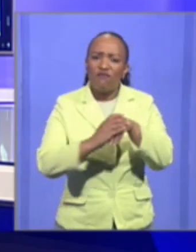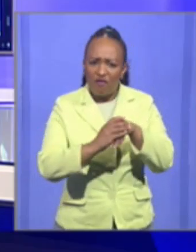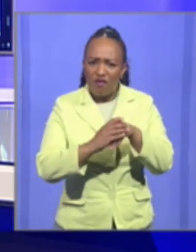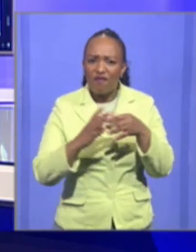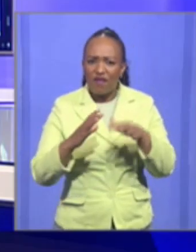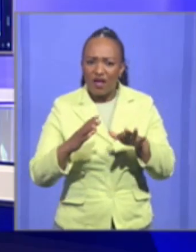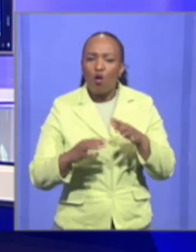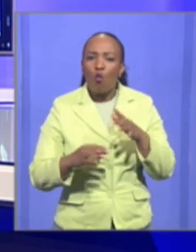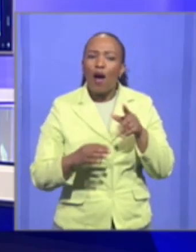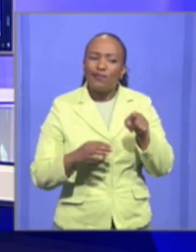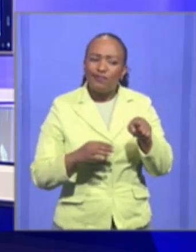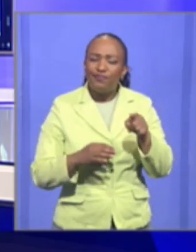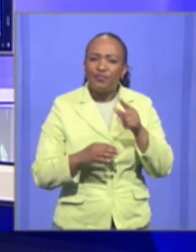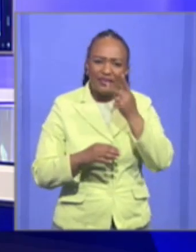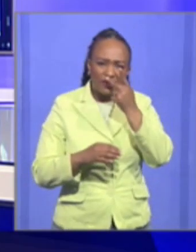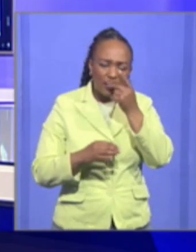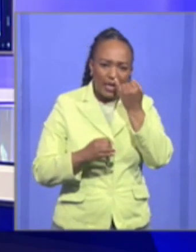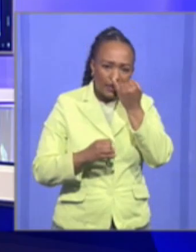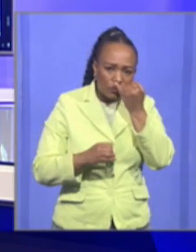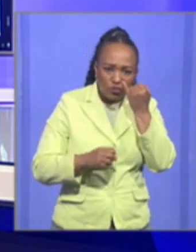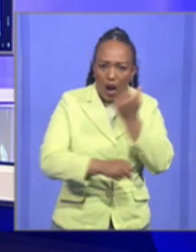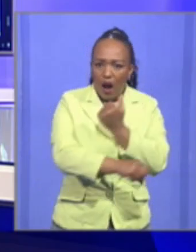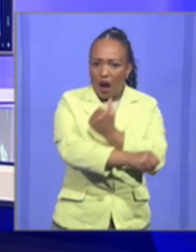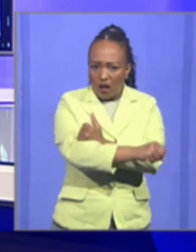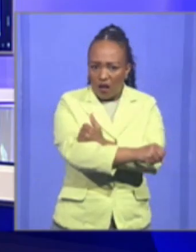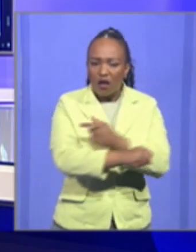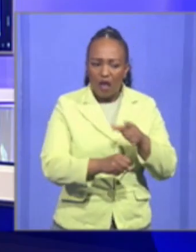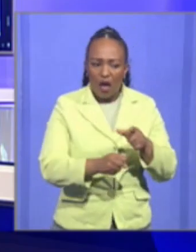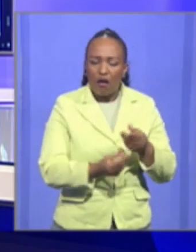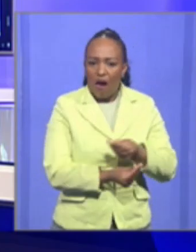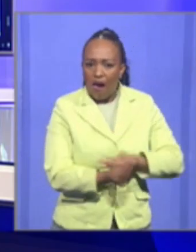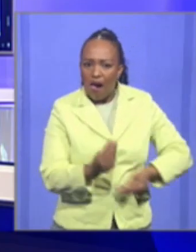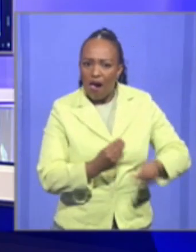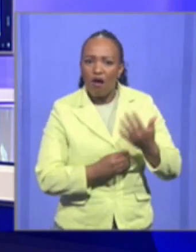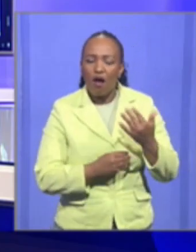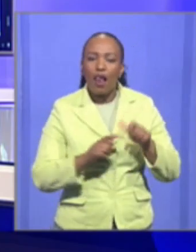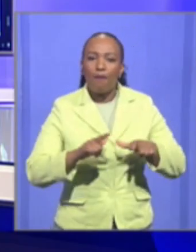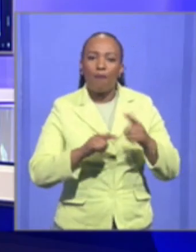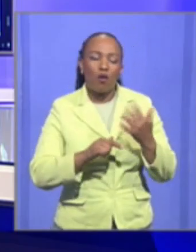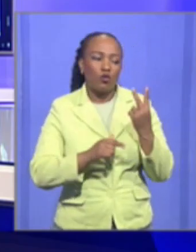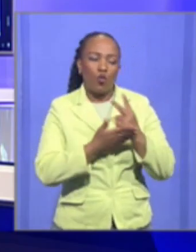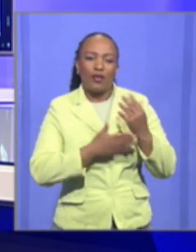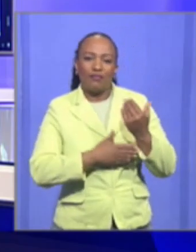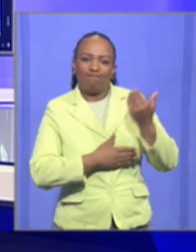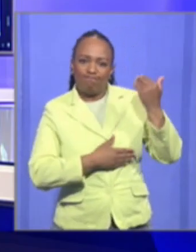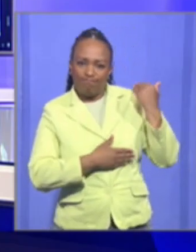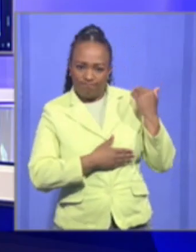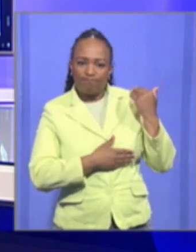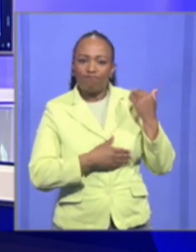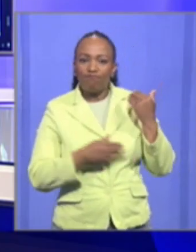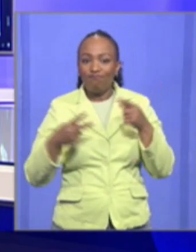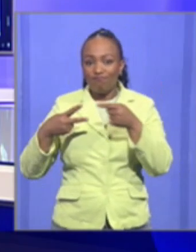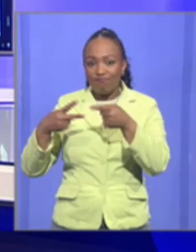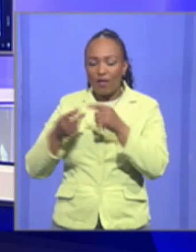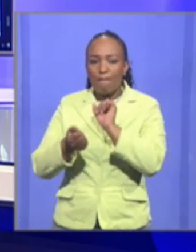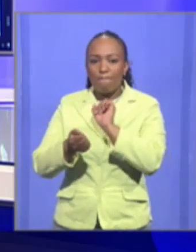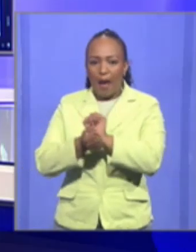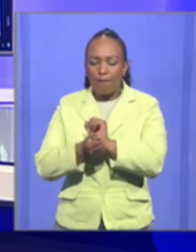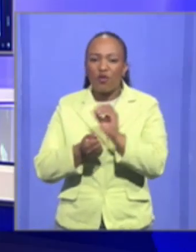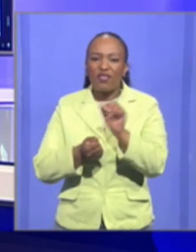laboratory ya go tšweletša diokobatši ka Groblersdal Limpopo dibekeng tše pedi tša go feta. Ba golegilwe go tee le badudi